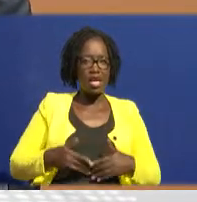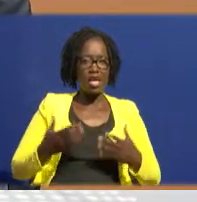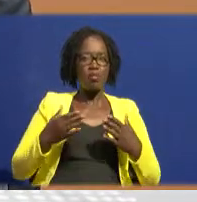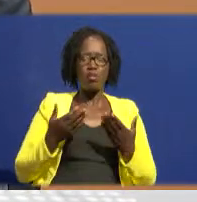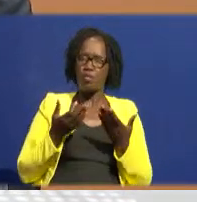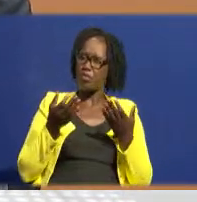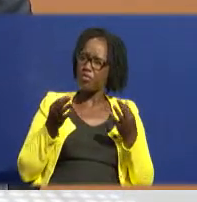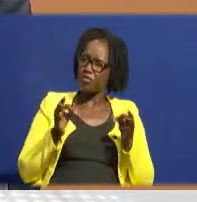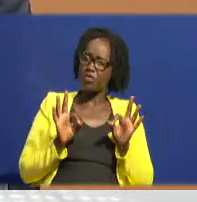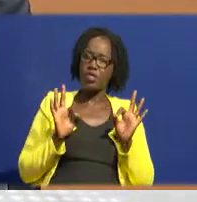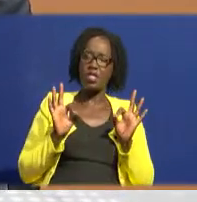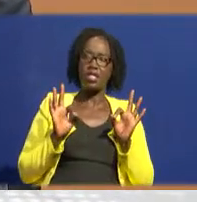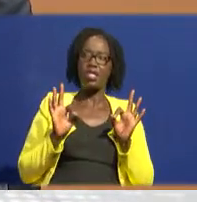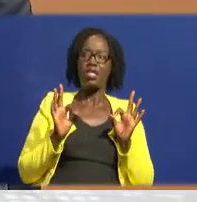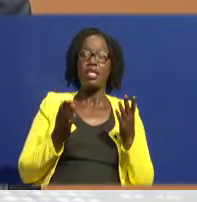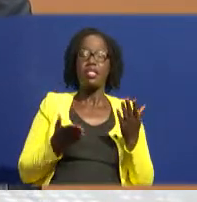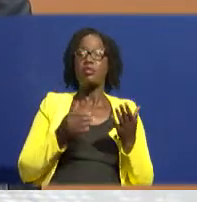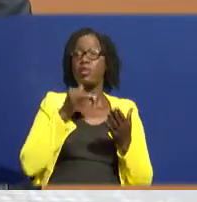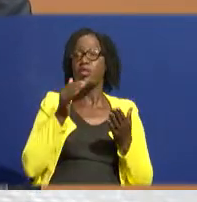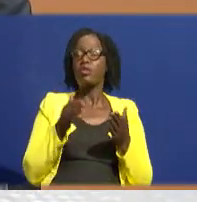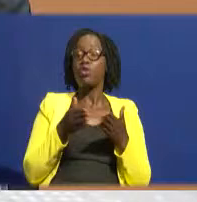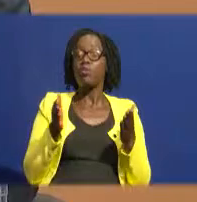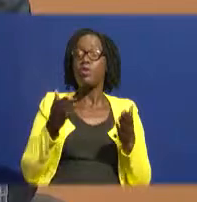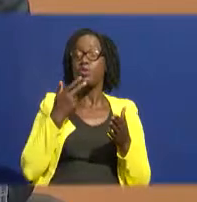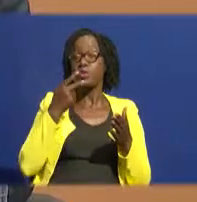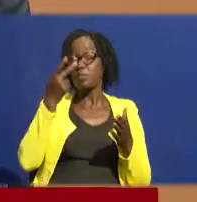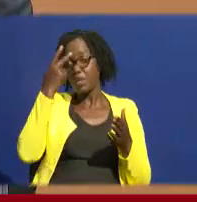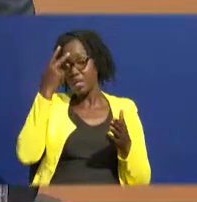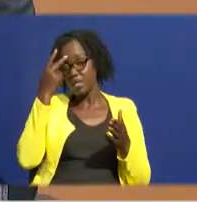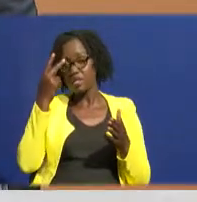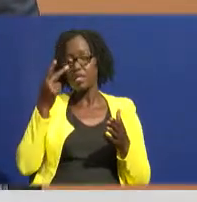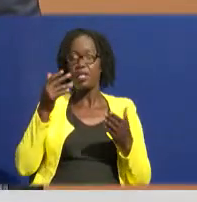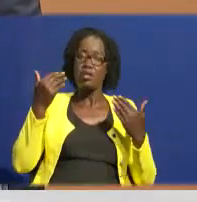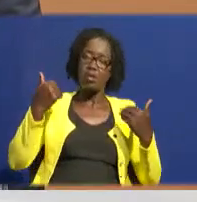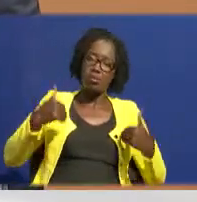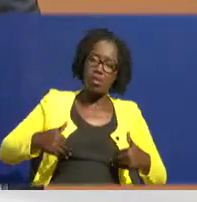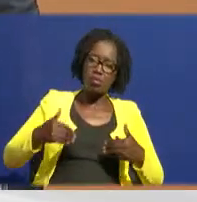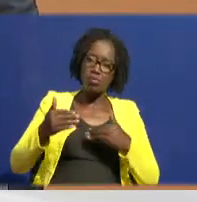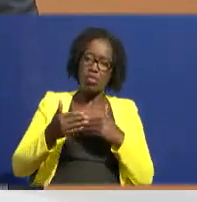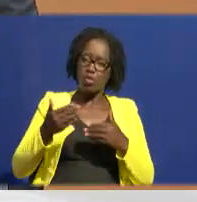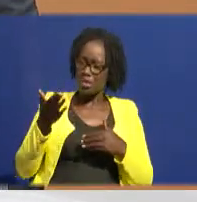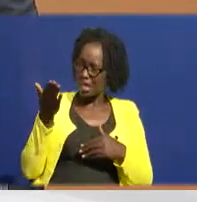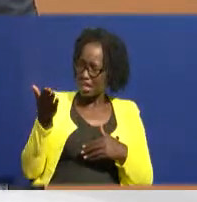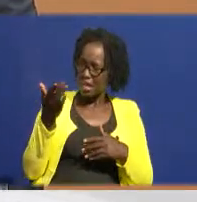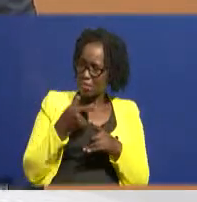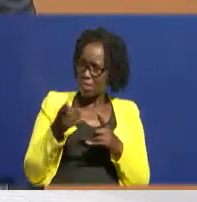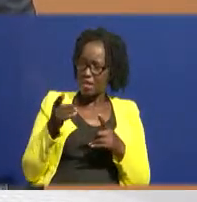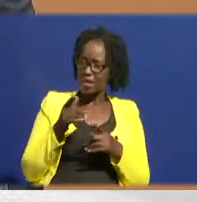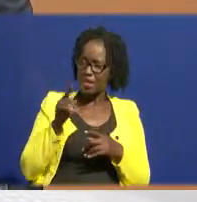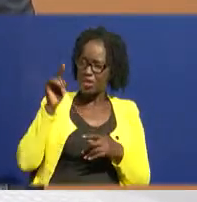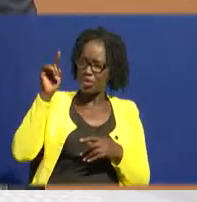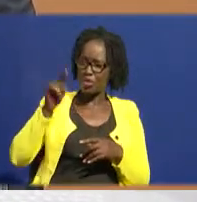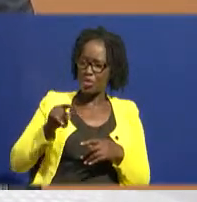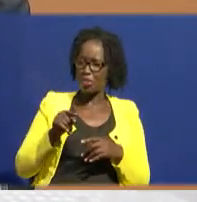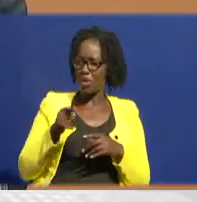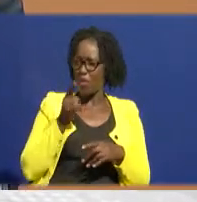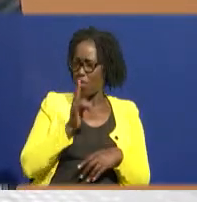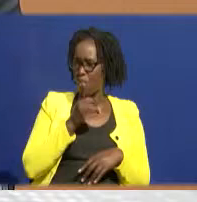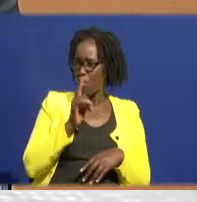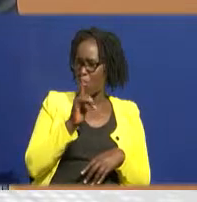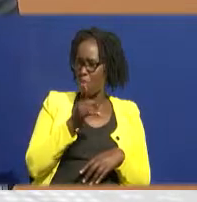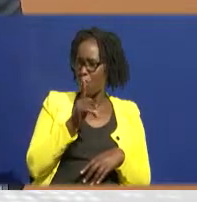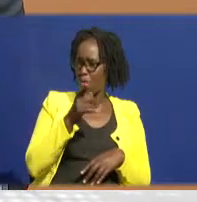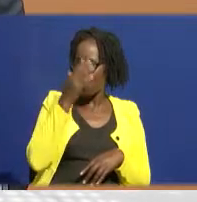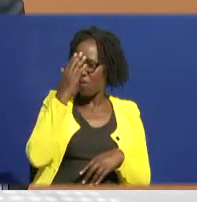up. They may not open to the parent, they may not open to the person that is close there, but they should not be threatened, because